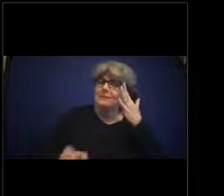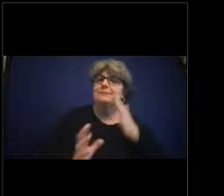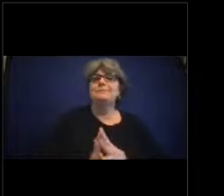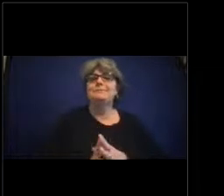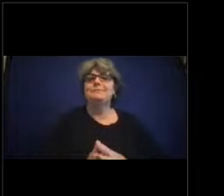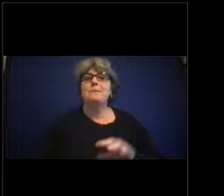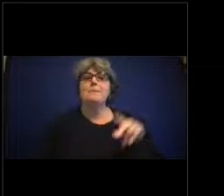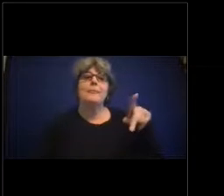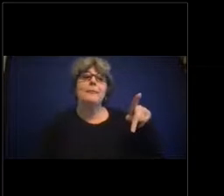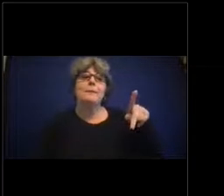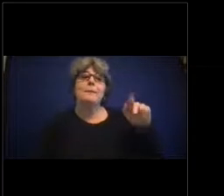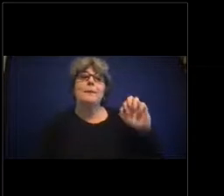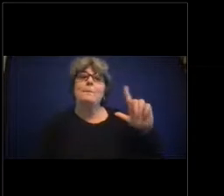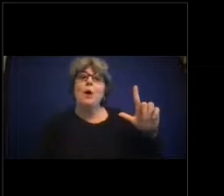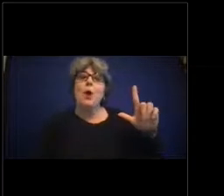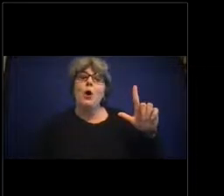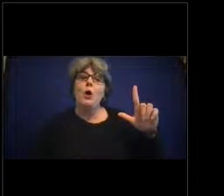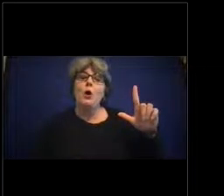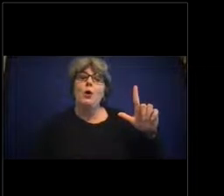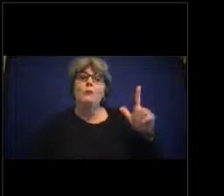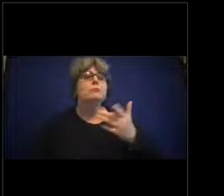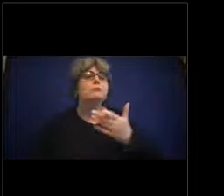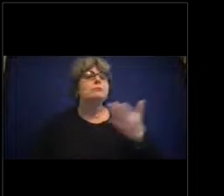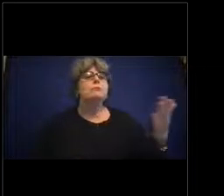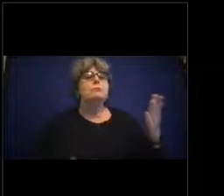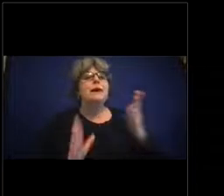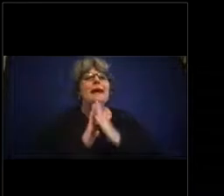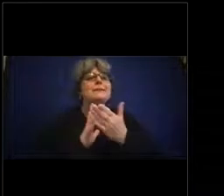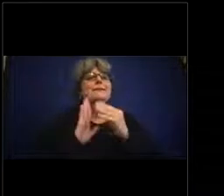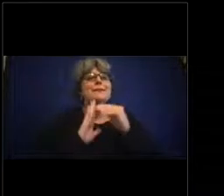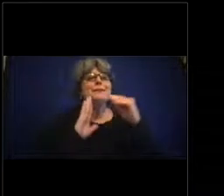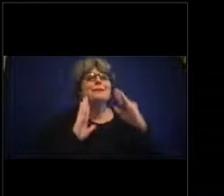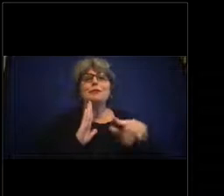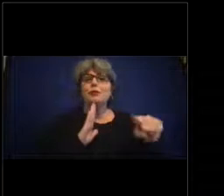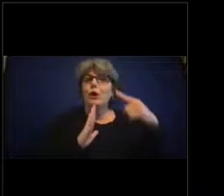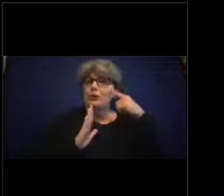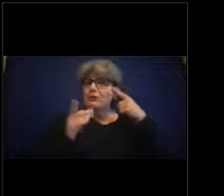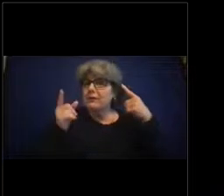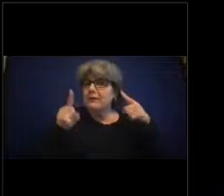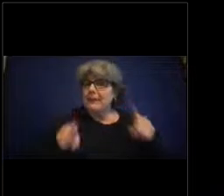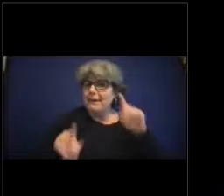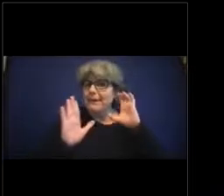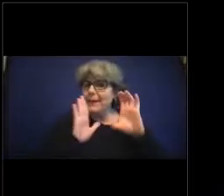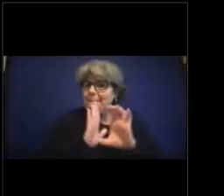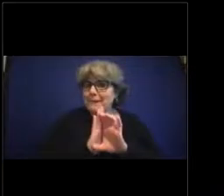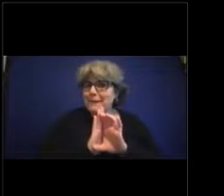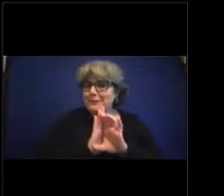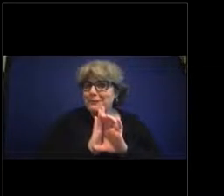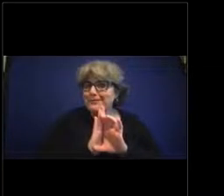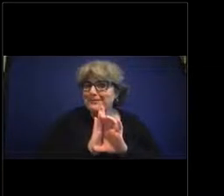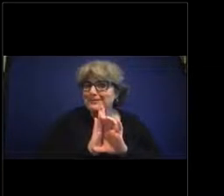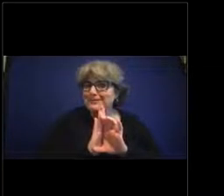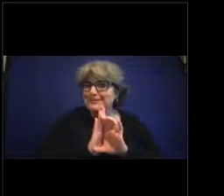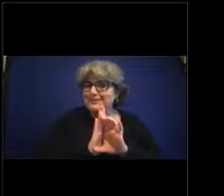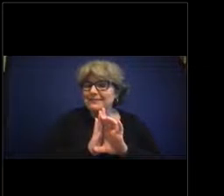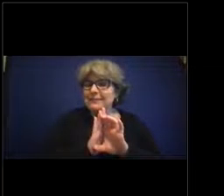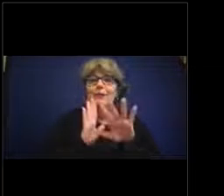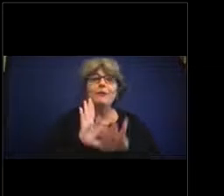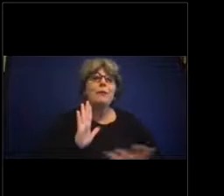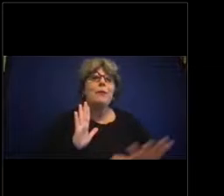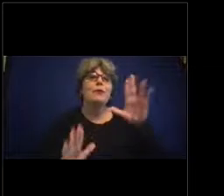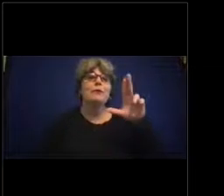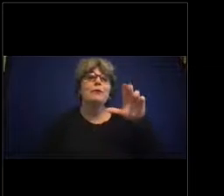Yeah, and I'd be curious to ask the students here too what they think is going on. And even maybe since we're talking to students from across the country